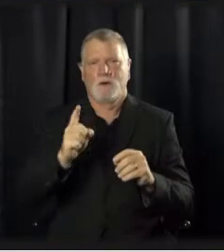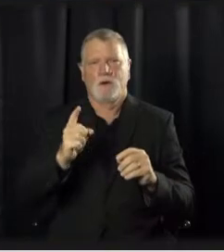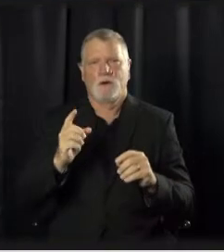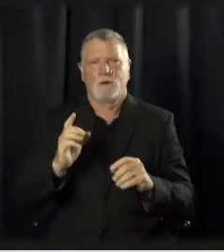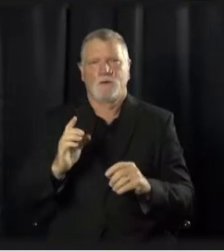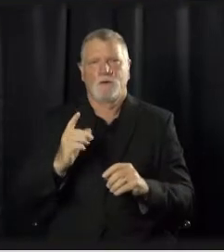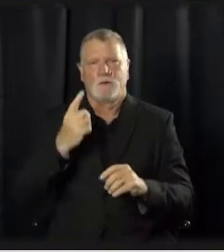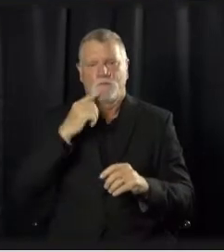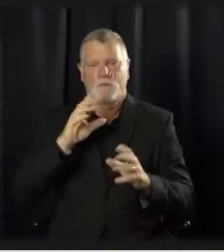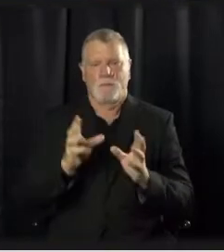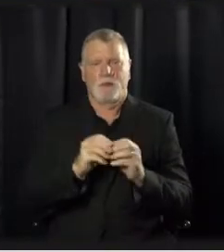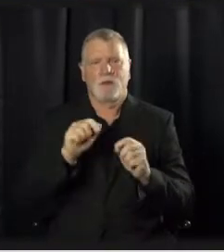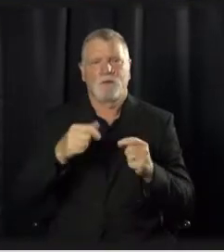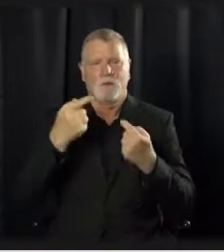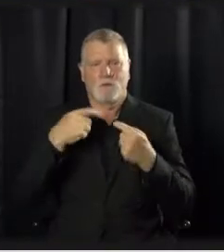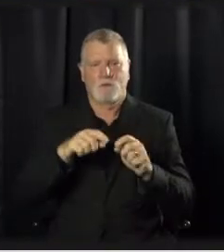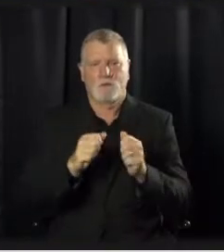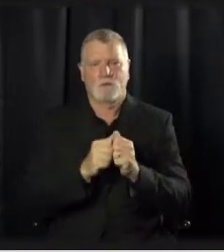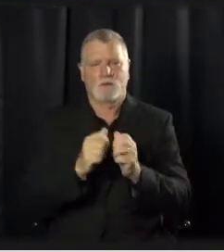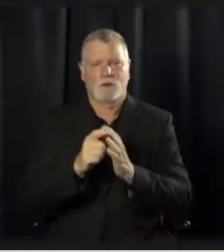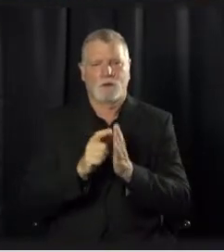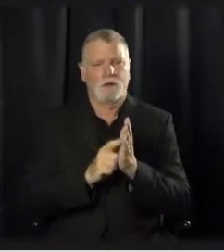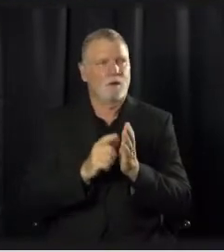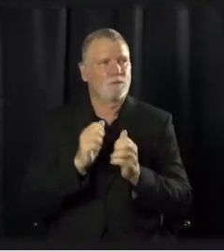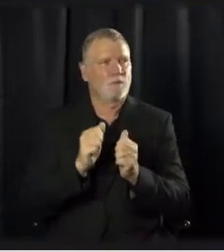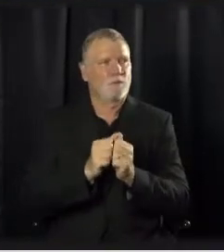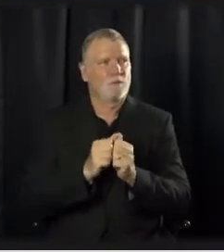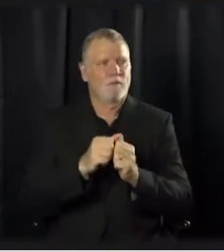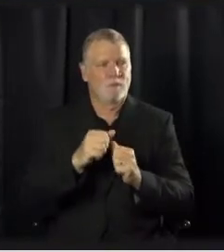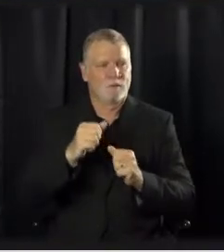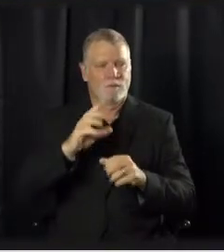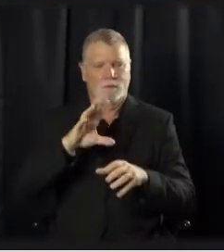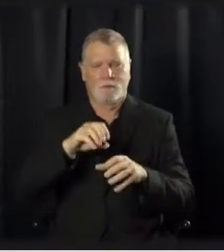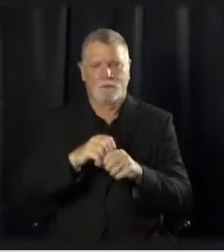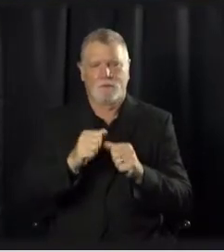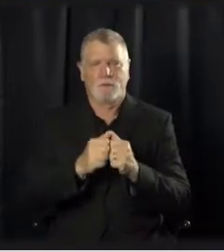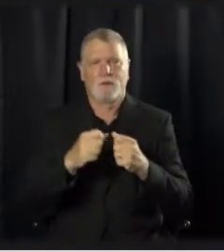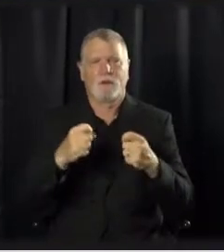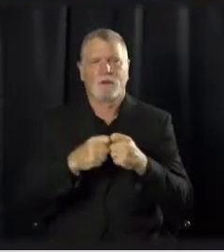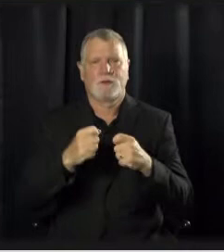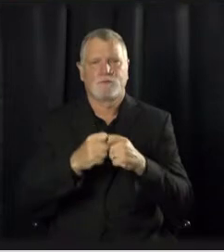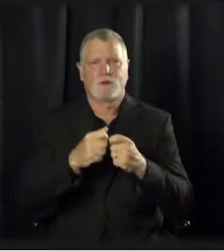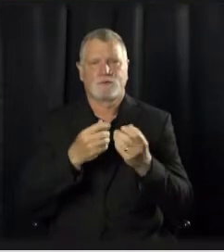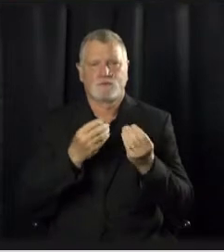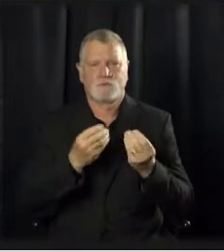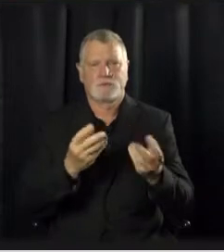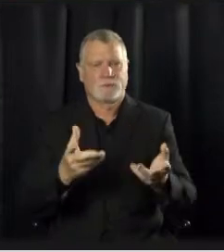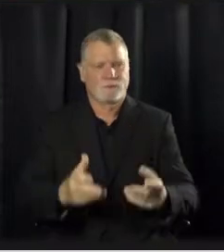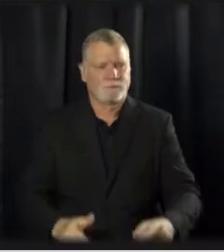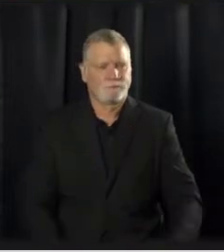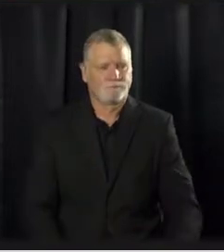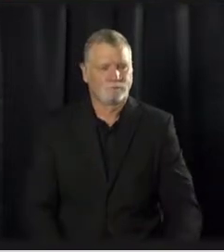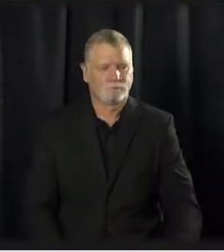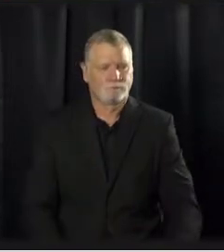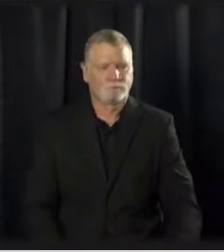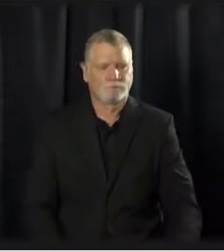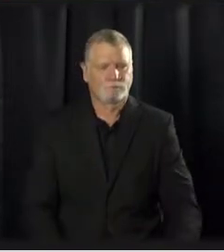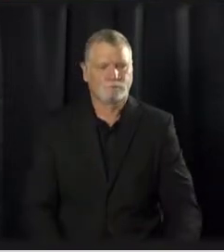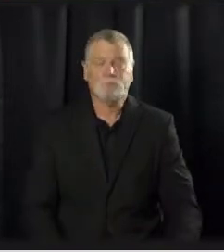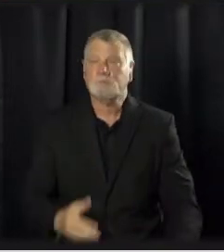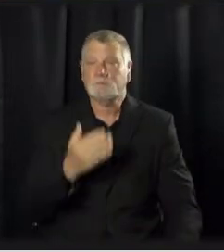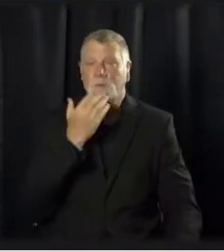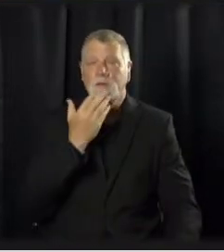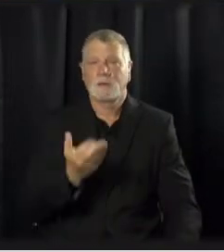consent between meetings in accordance with the bylaws, with such consent to include consent by electronic transmission. Thank you, Andrew. Do